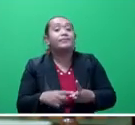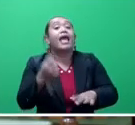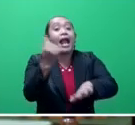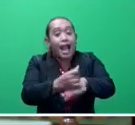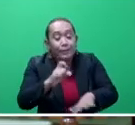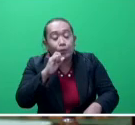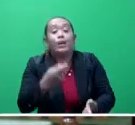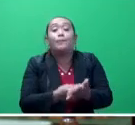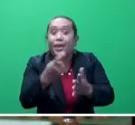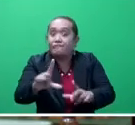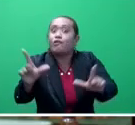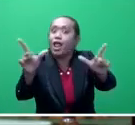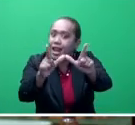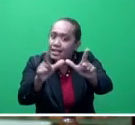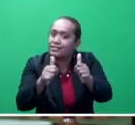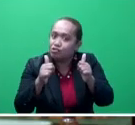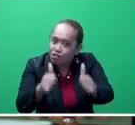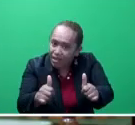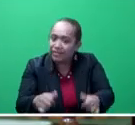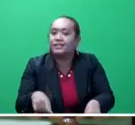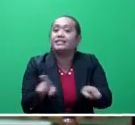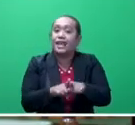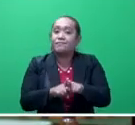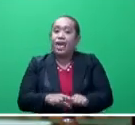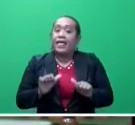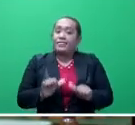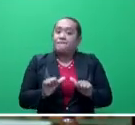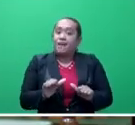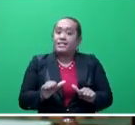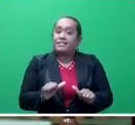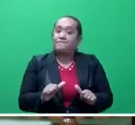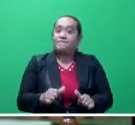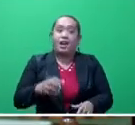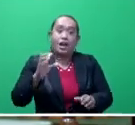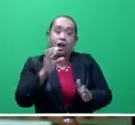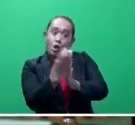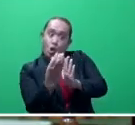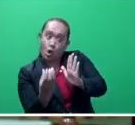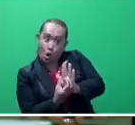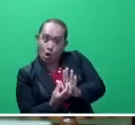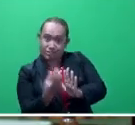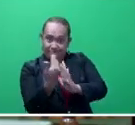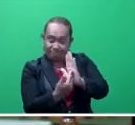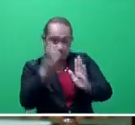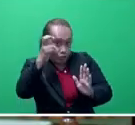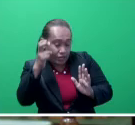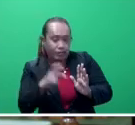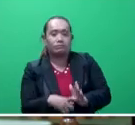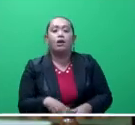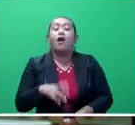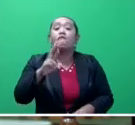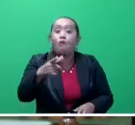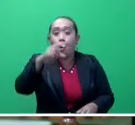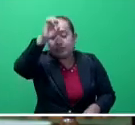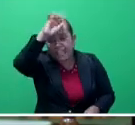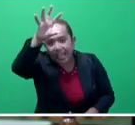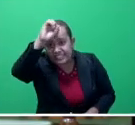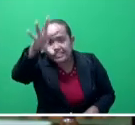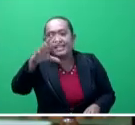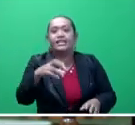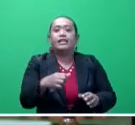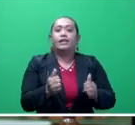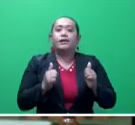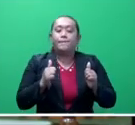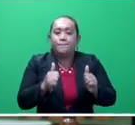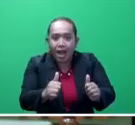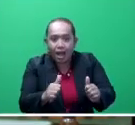driving license and defensive driving fees for all taxi drivers, minibus drivers, bus drivers, and carrier drivers who are